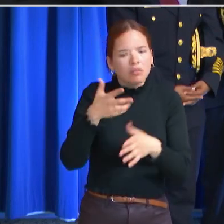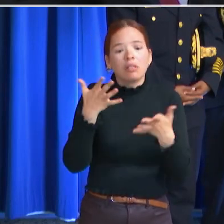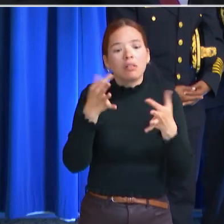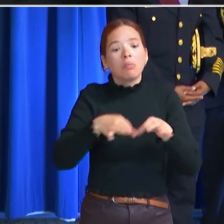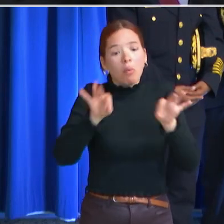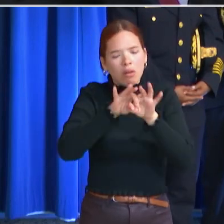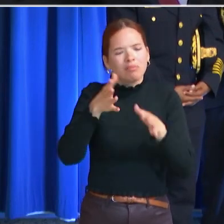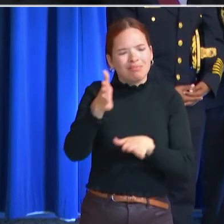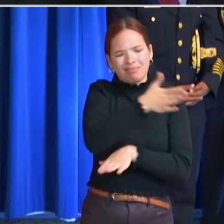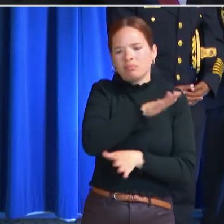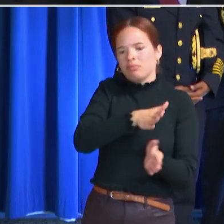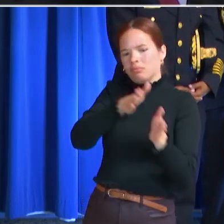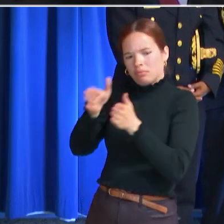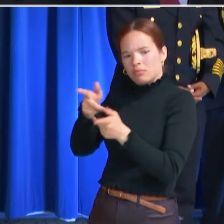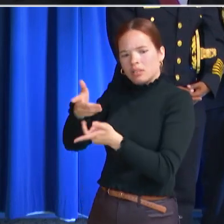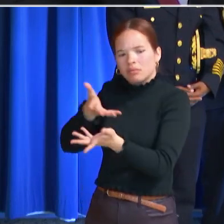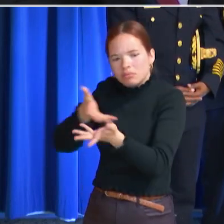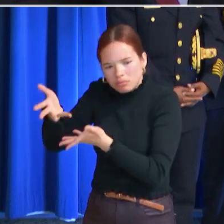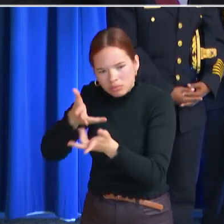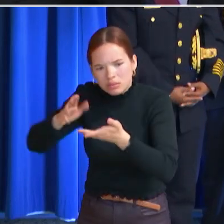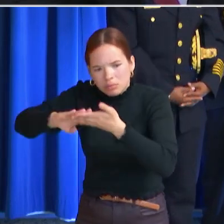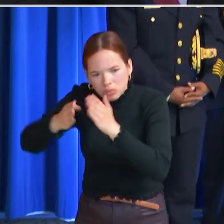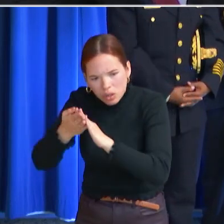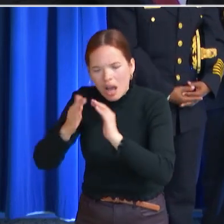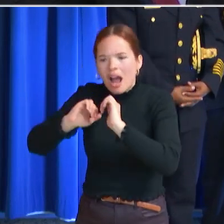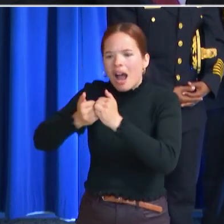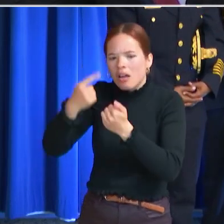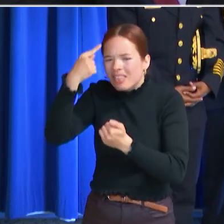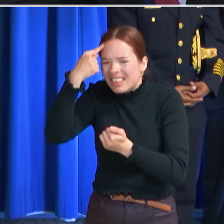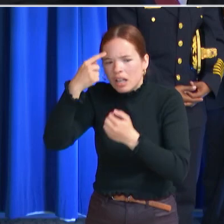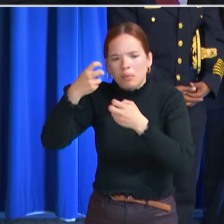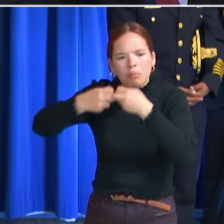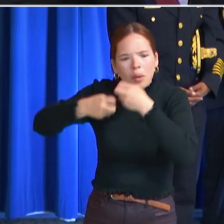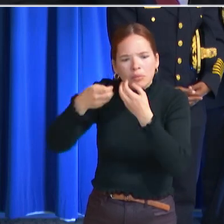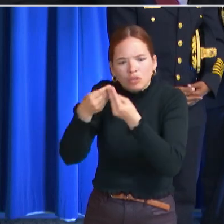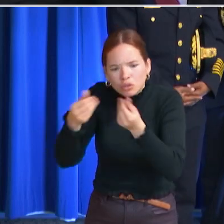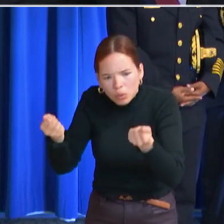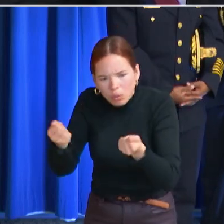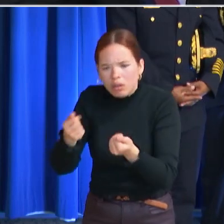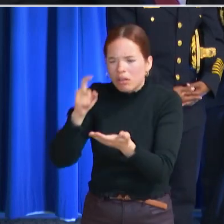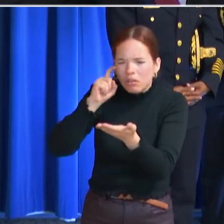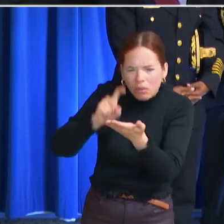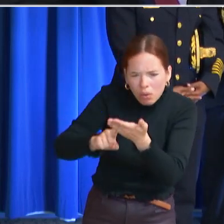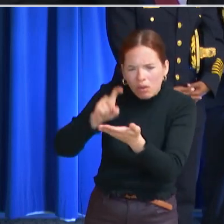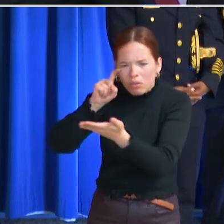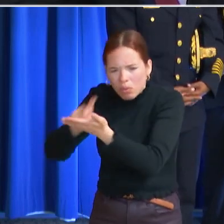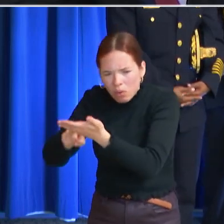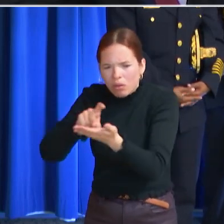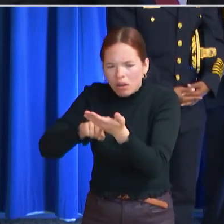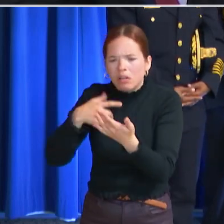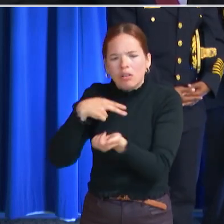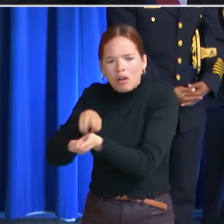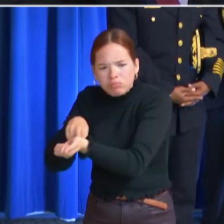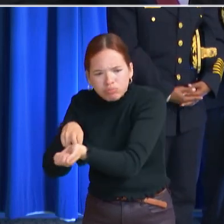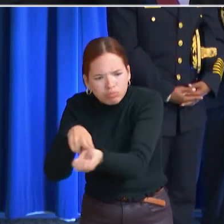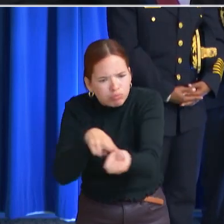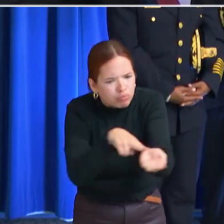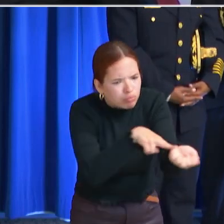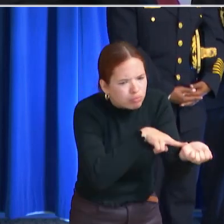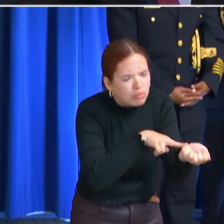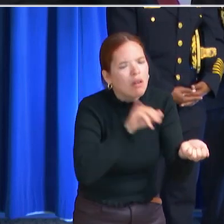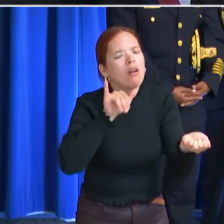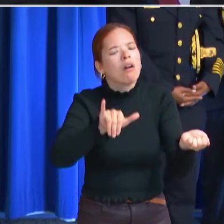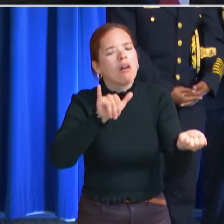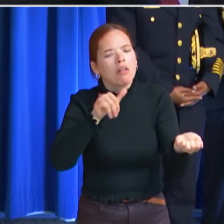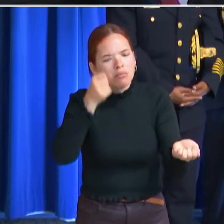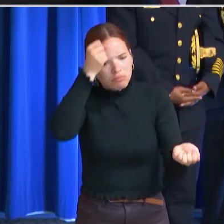being problem solvers, talking with community members to identify issues, checking in with businesses and apartment complexes, reporting quality